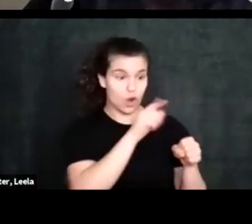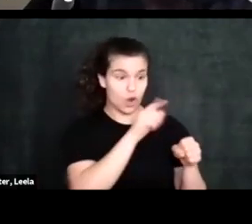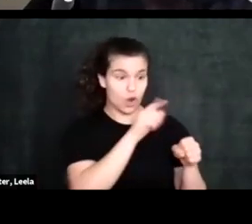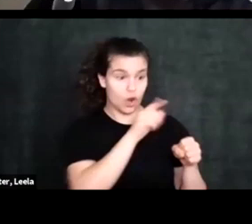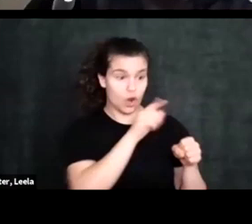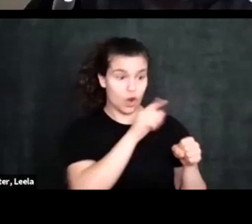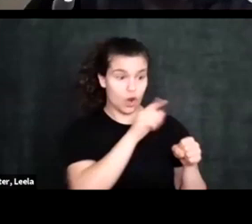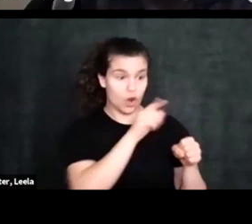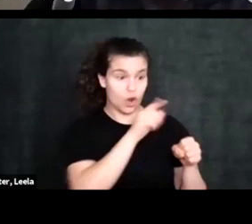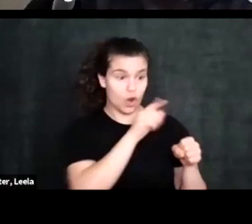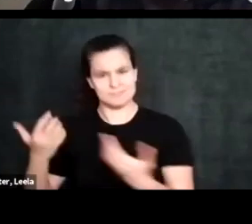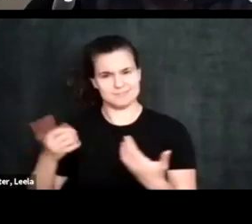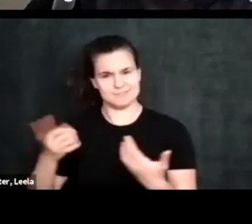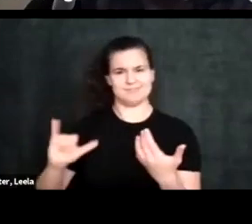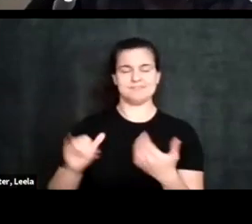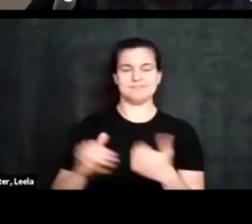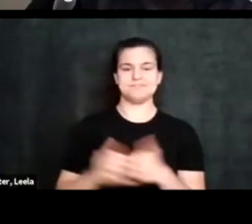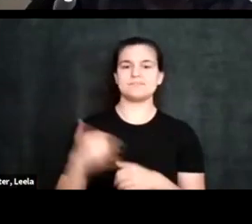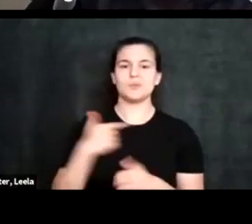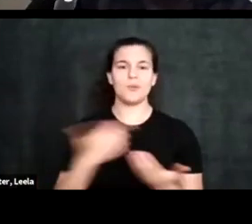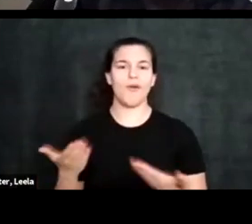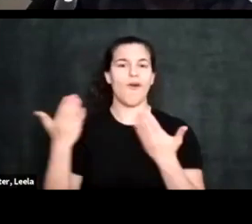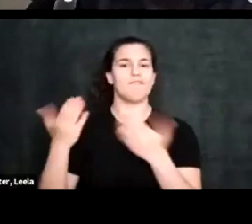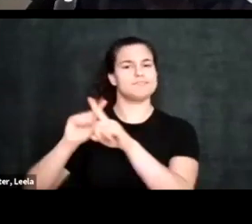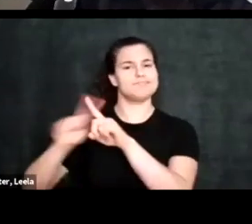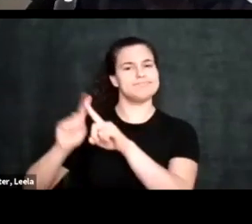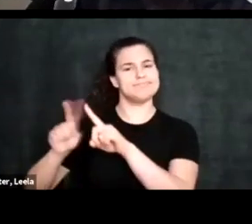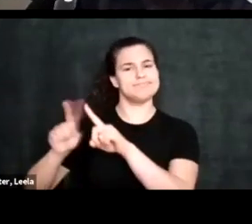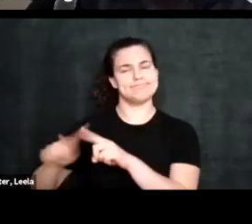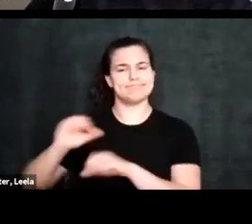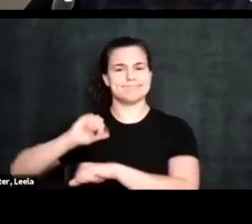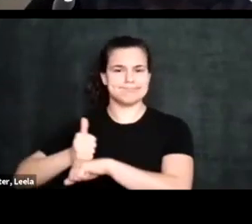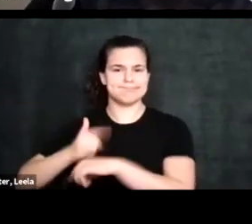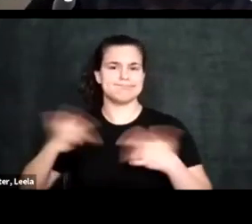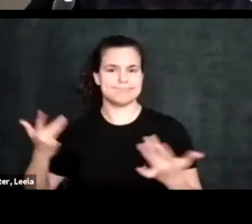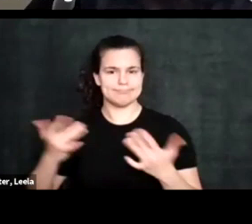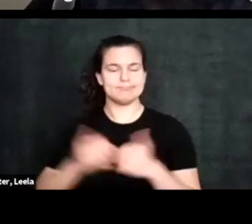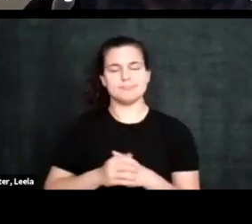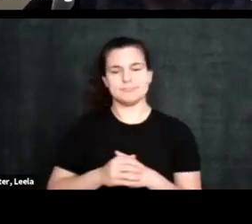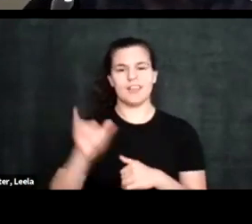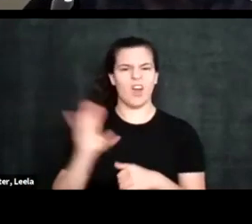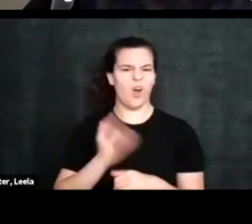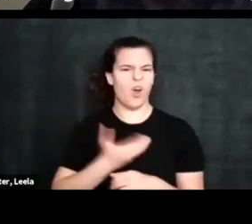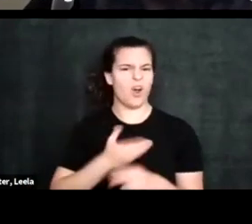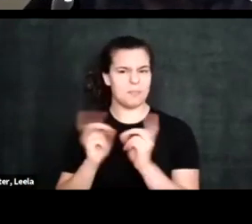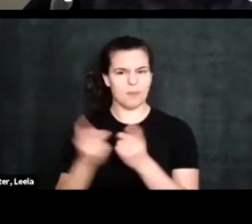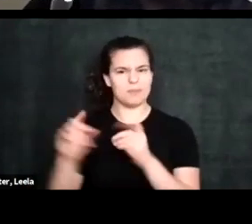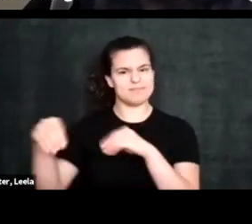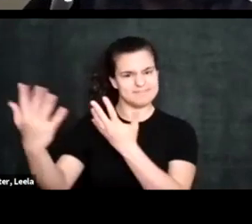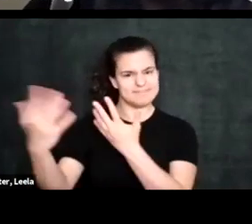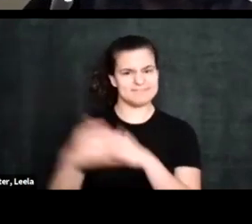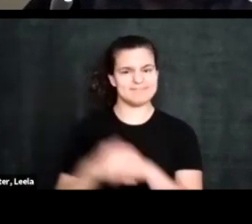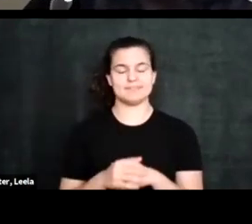So these are just different things that we offer within the Department of Housing and Residence Life, and why it's more